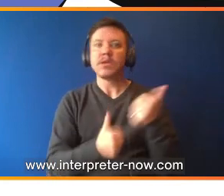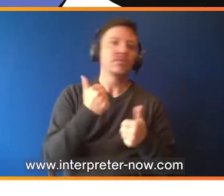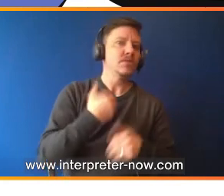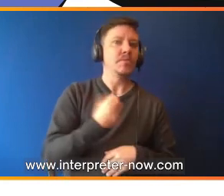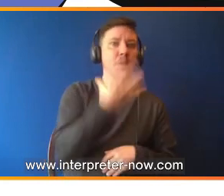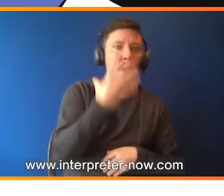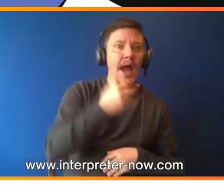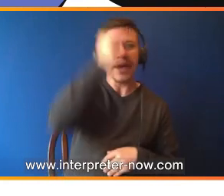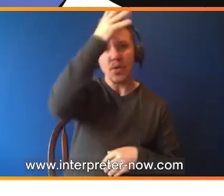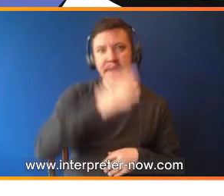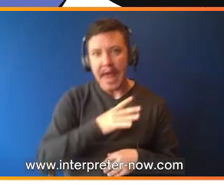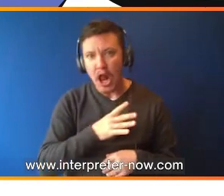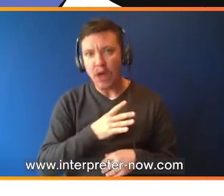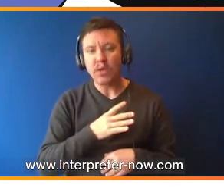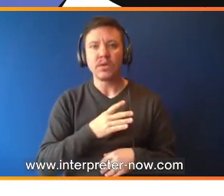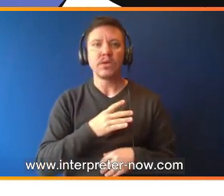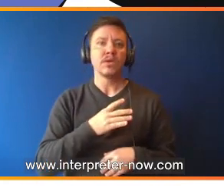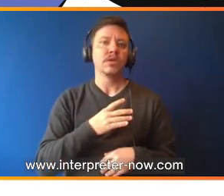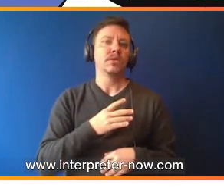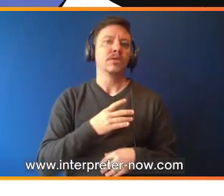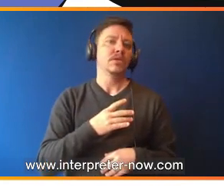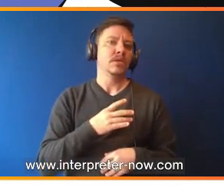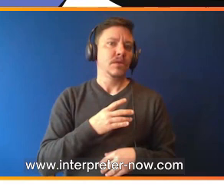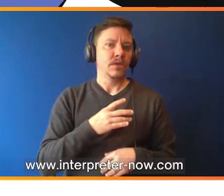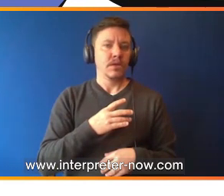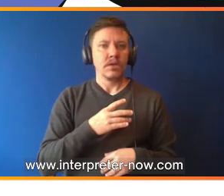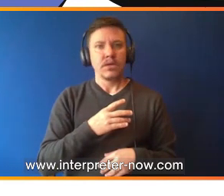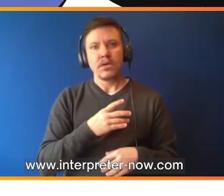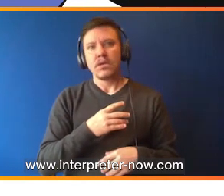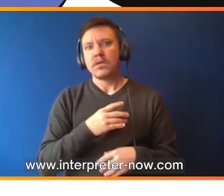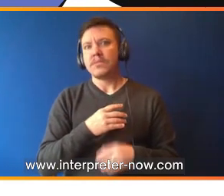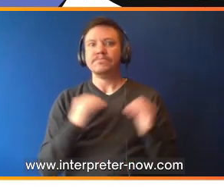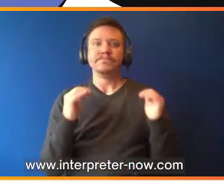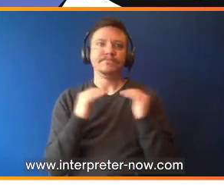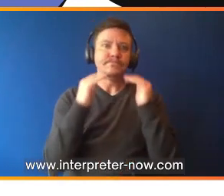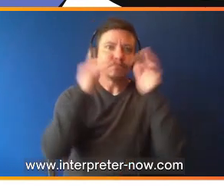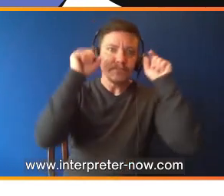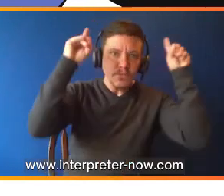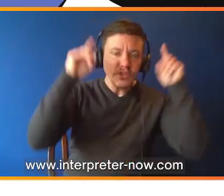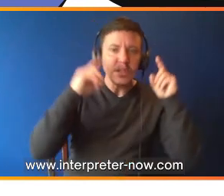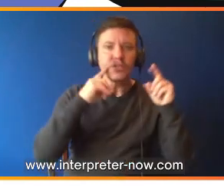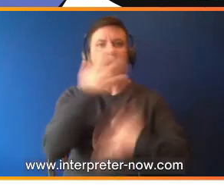And where I like to challenge that and encourage us to move beyond that and to start